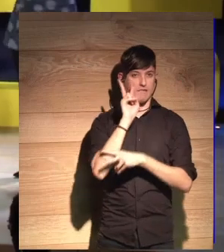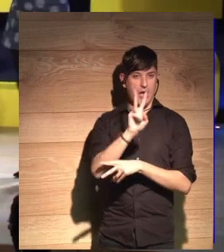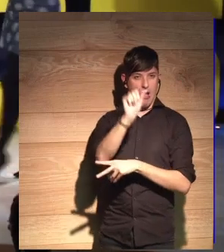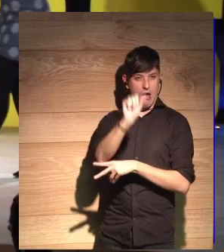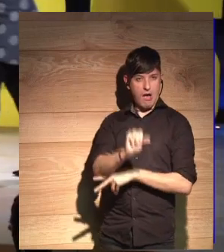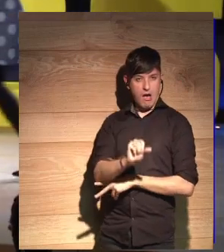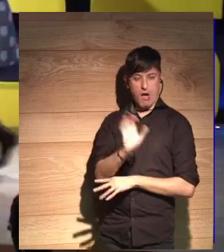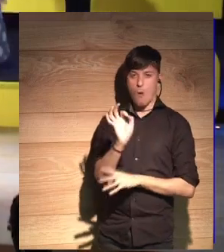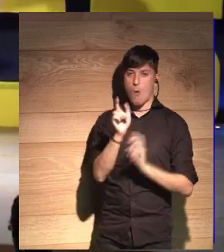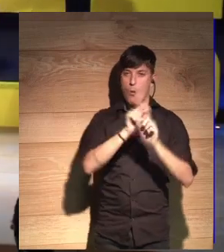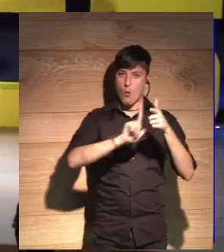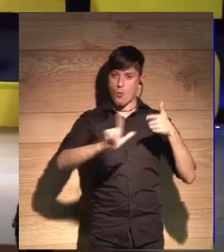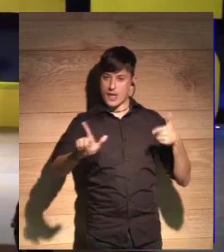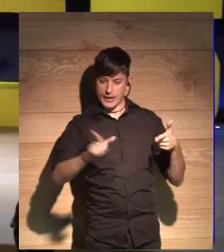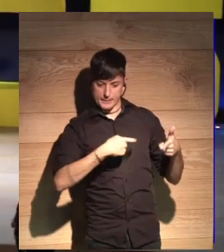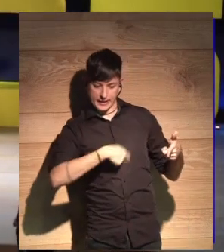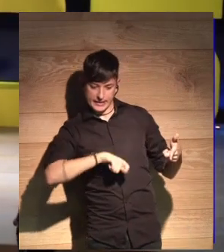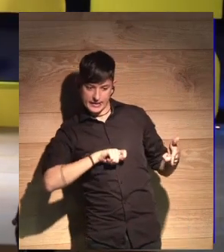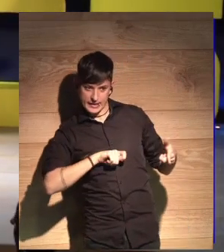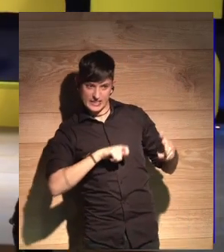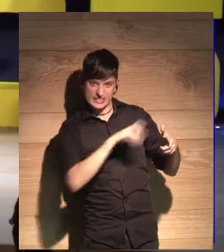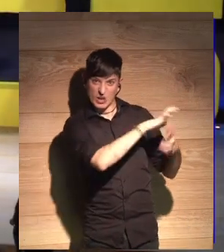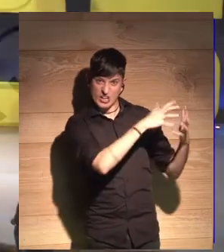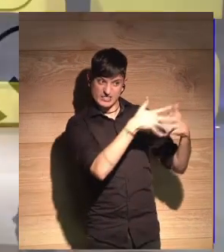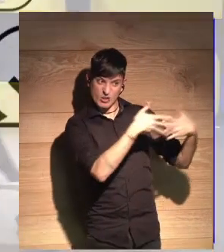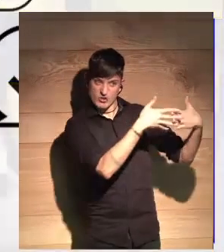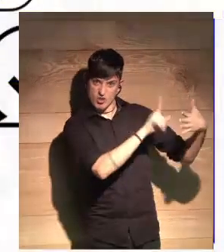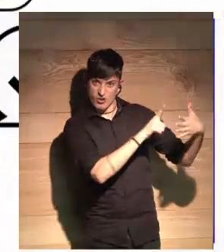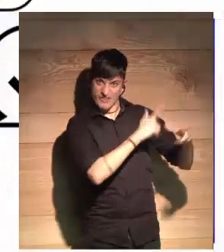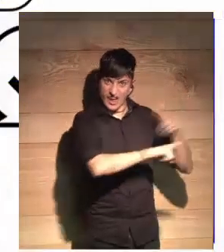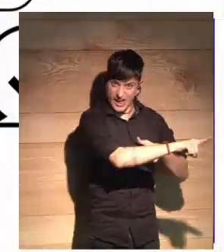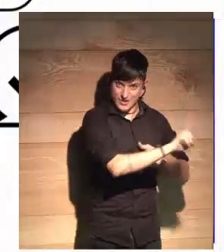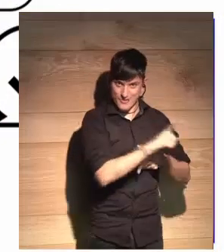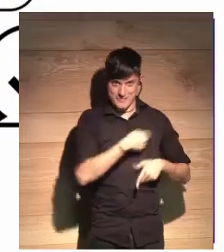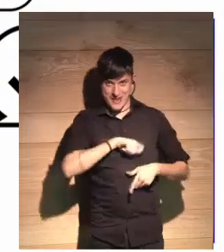So this is what happens when you put all of it together. You get the dystopian kitchen of the future.